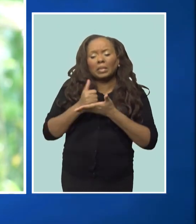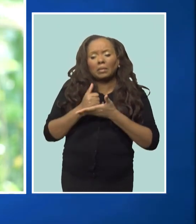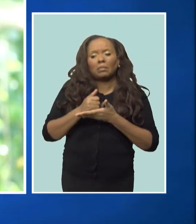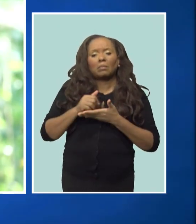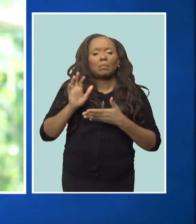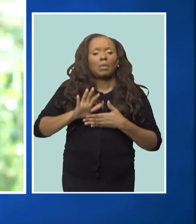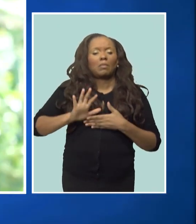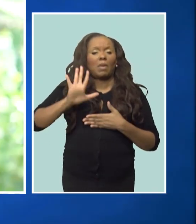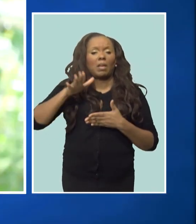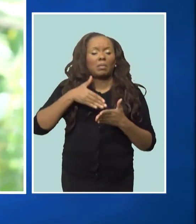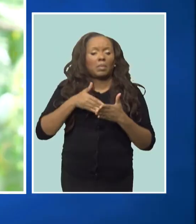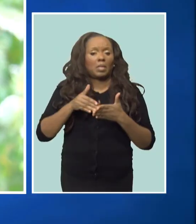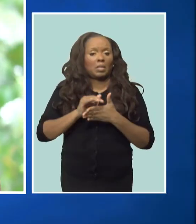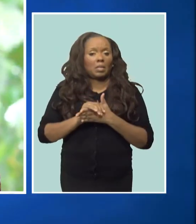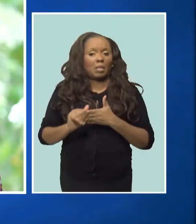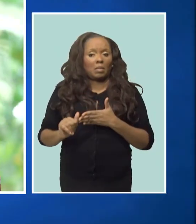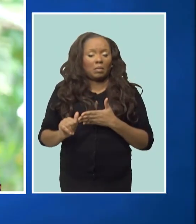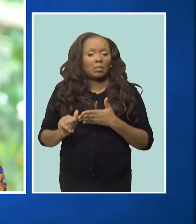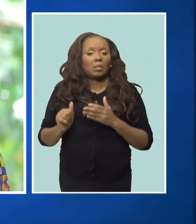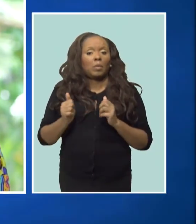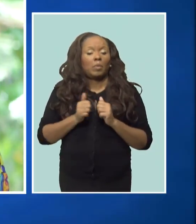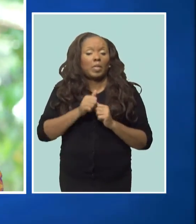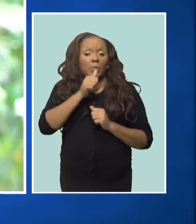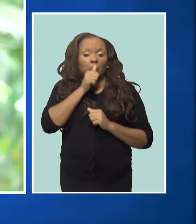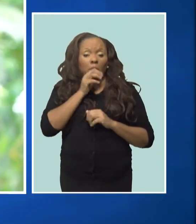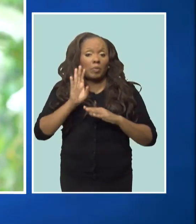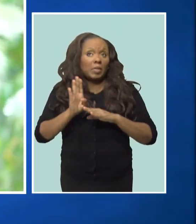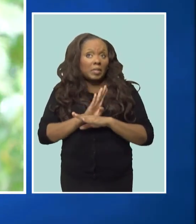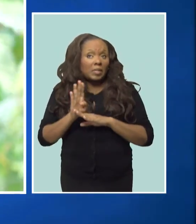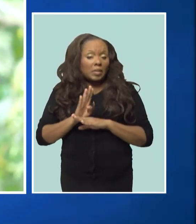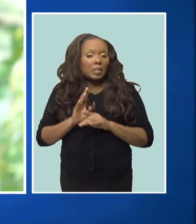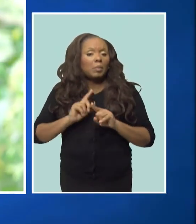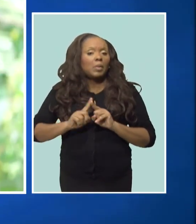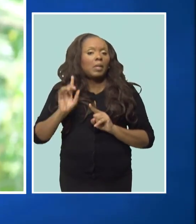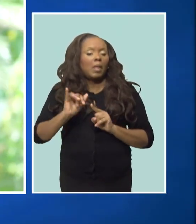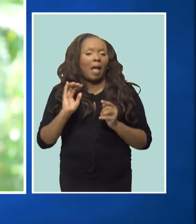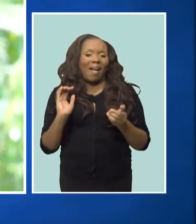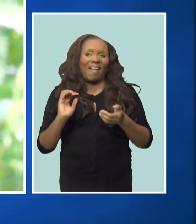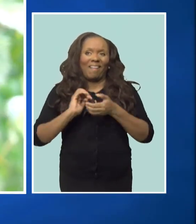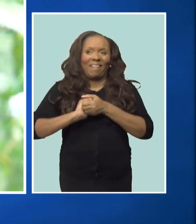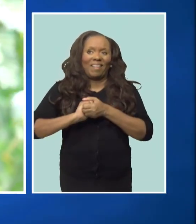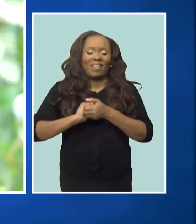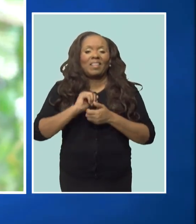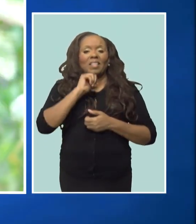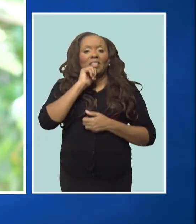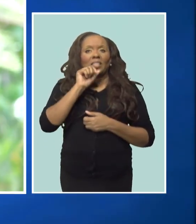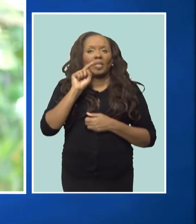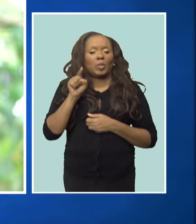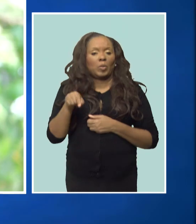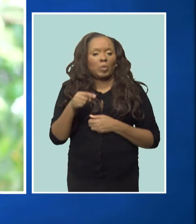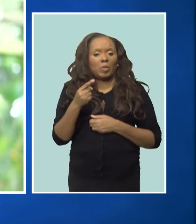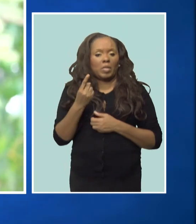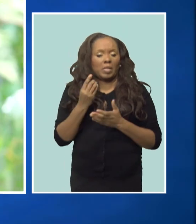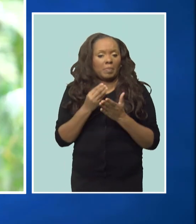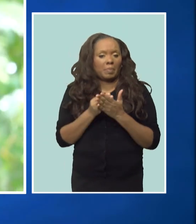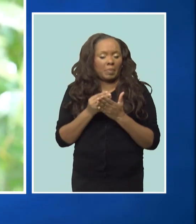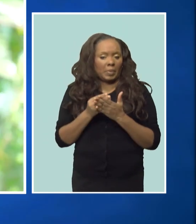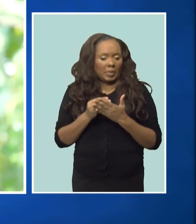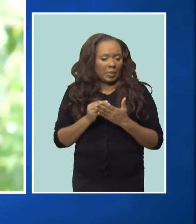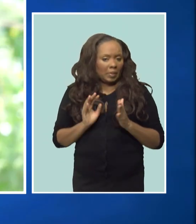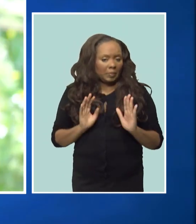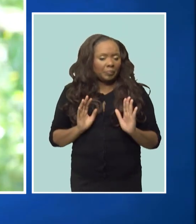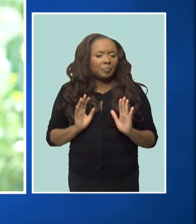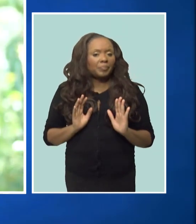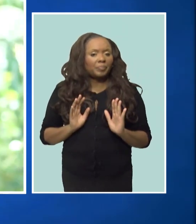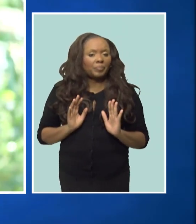with the private sector. But interestingly, that partnership is not only, again, monetary.